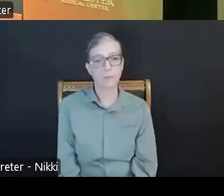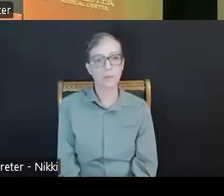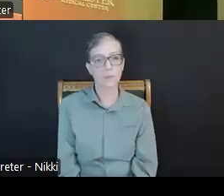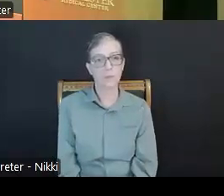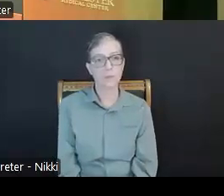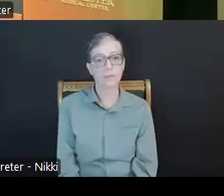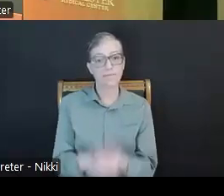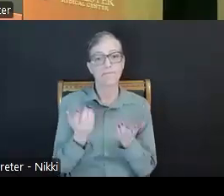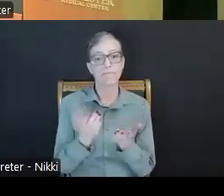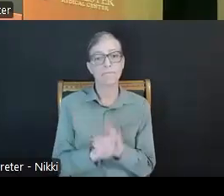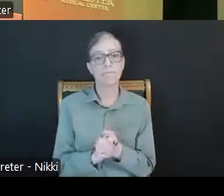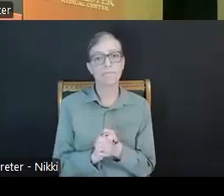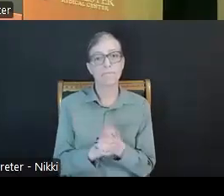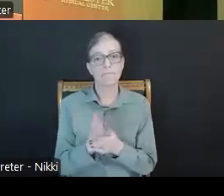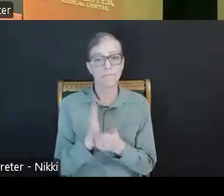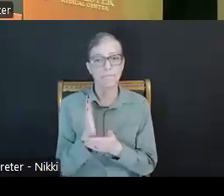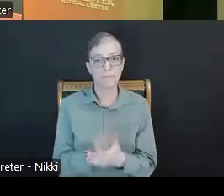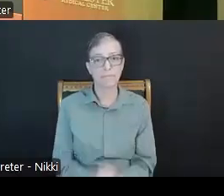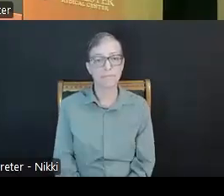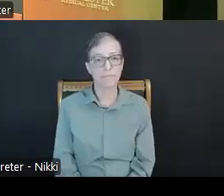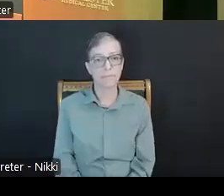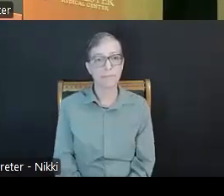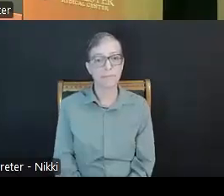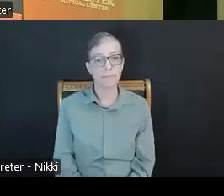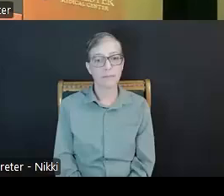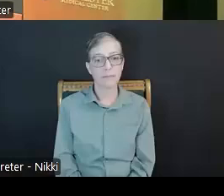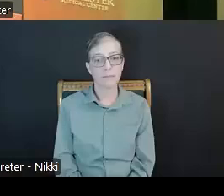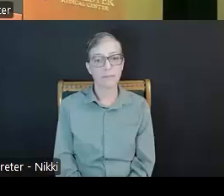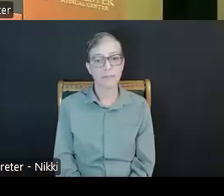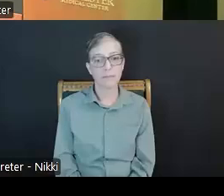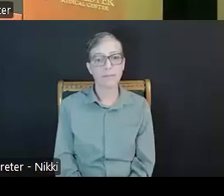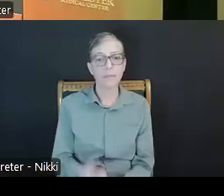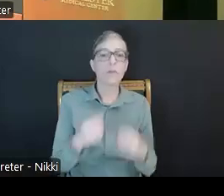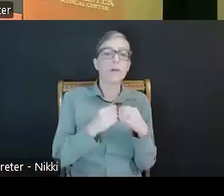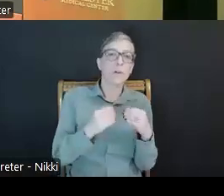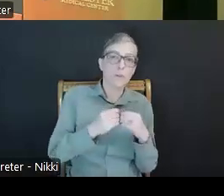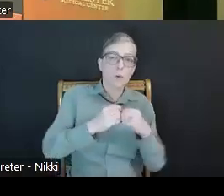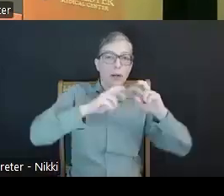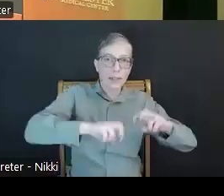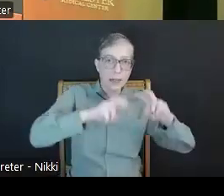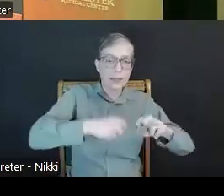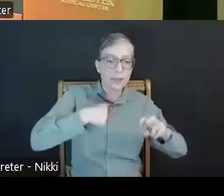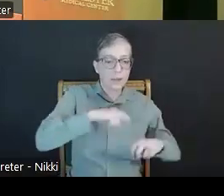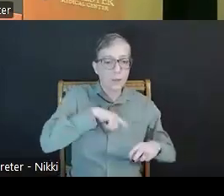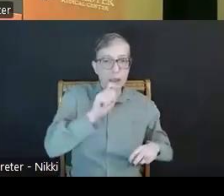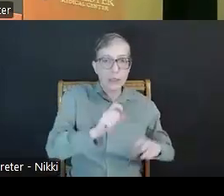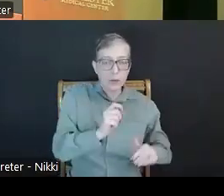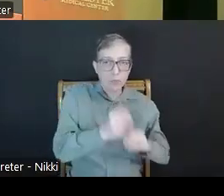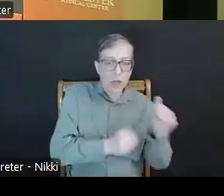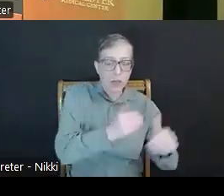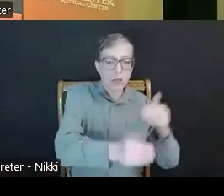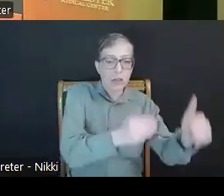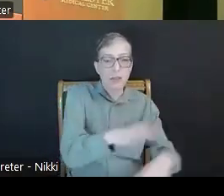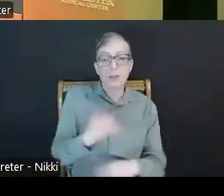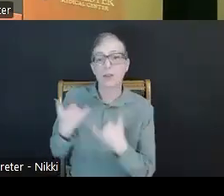All right. We have more confirmatory analyses to do. And currently there's an R01